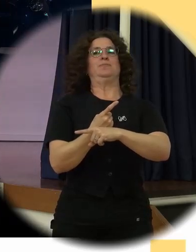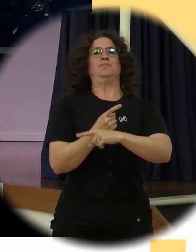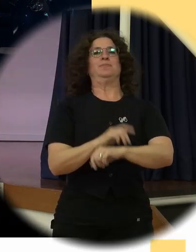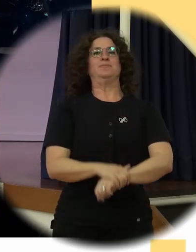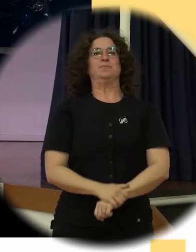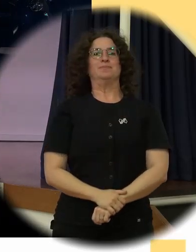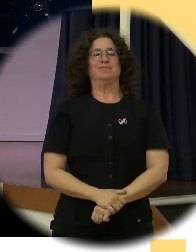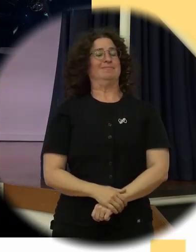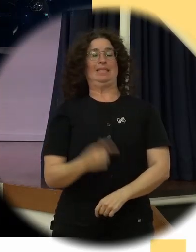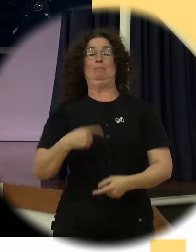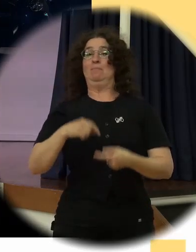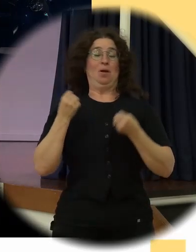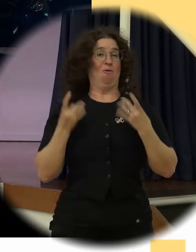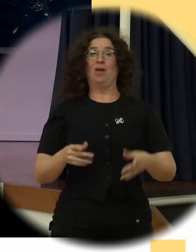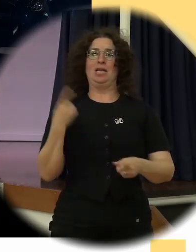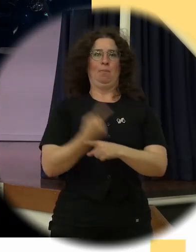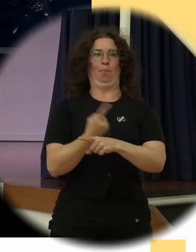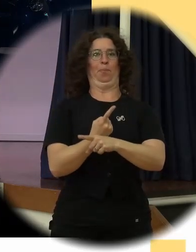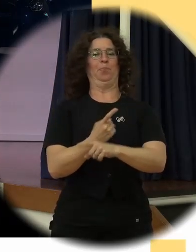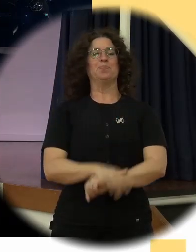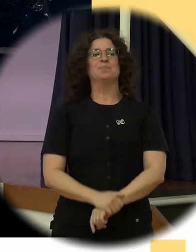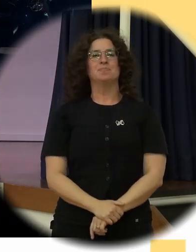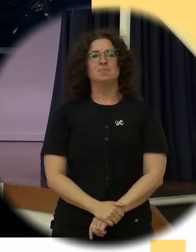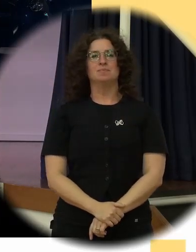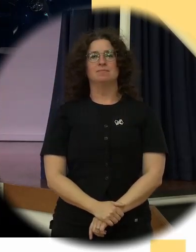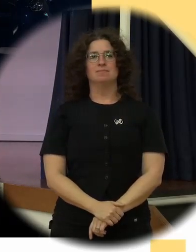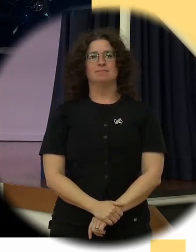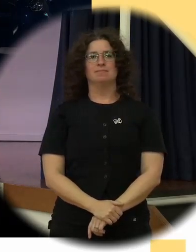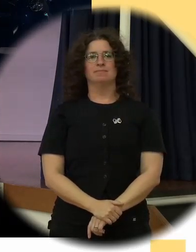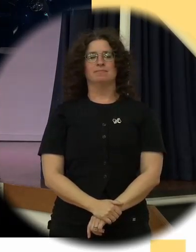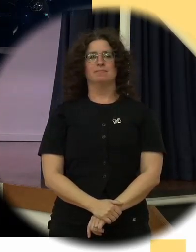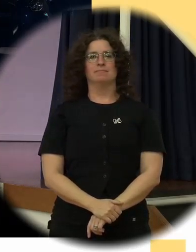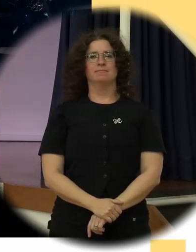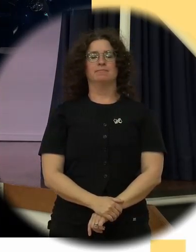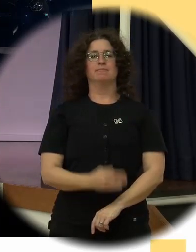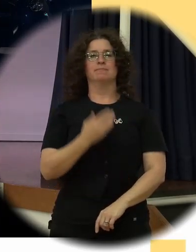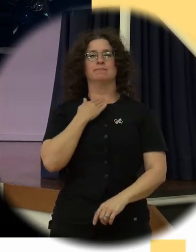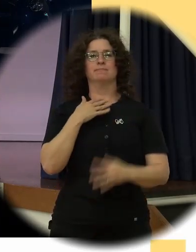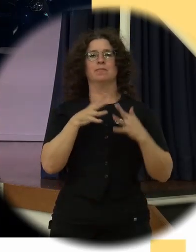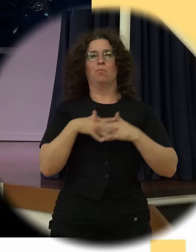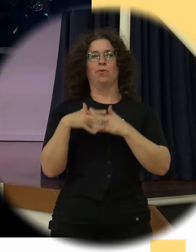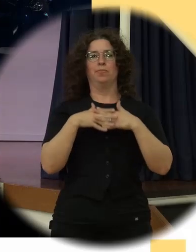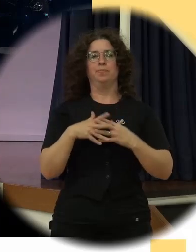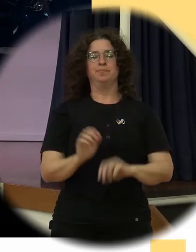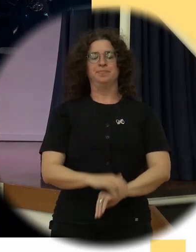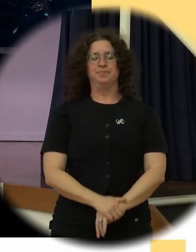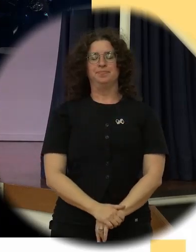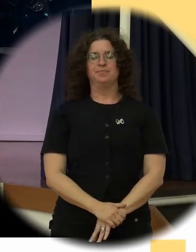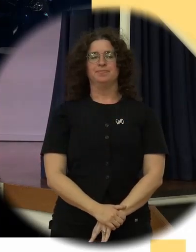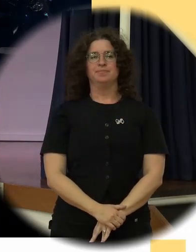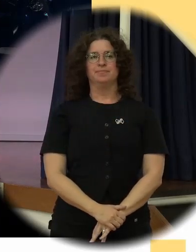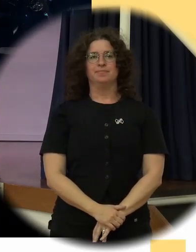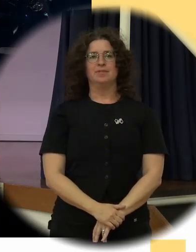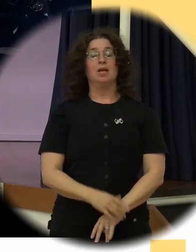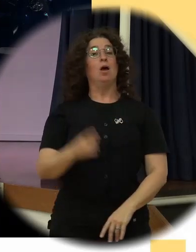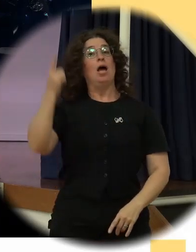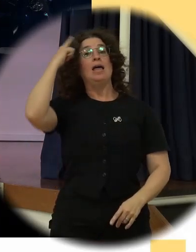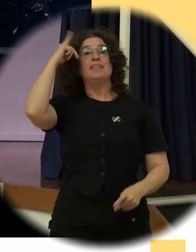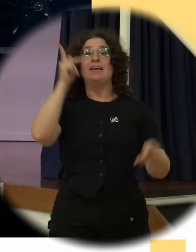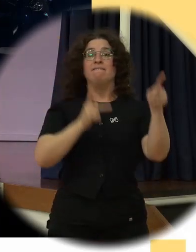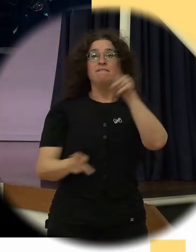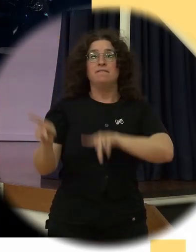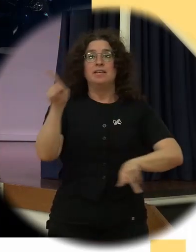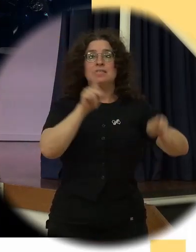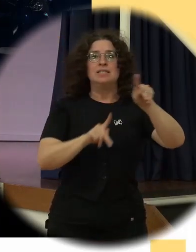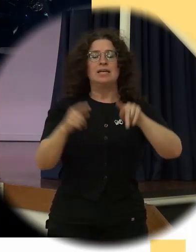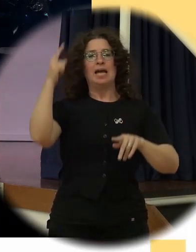I'm probably already doing. Let's see. But anyway, so when you think about physics, if you think